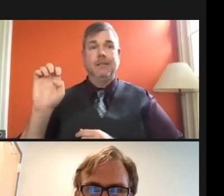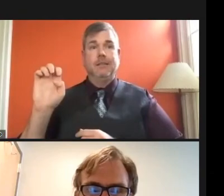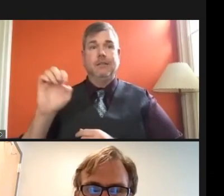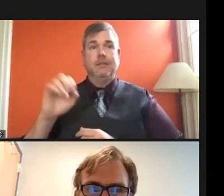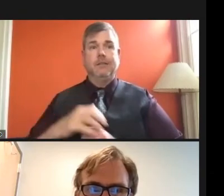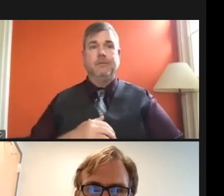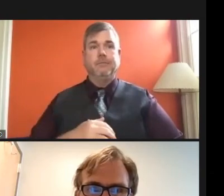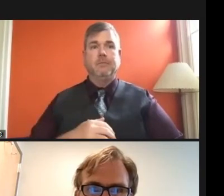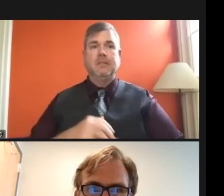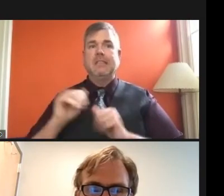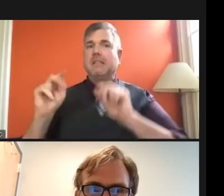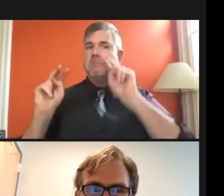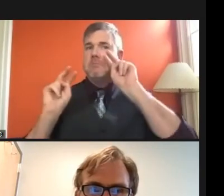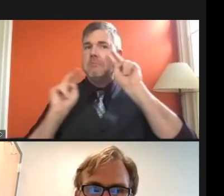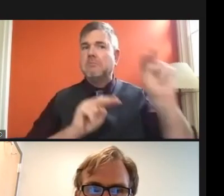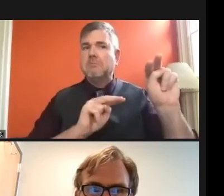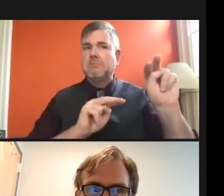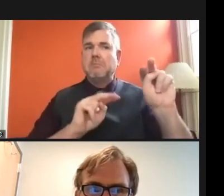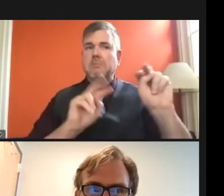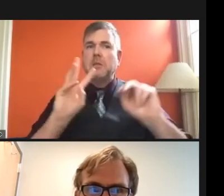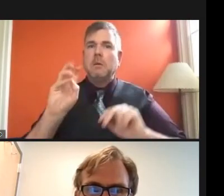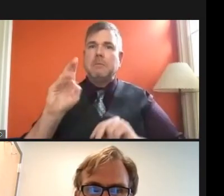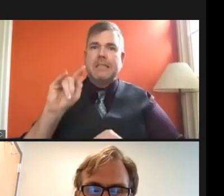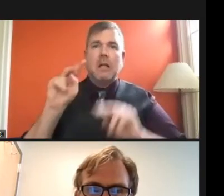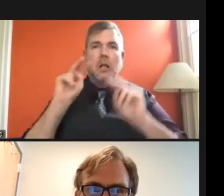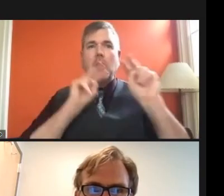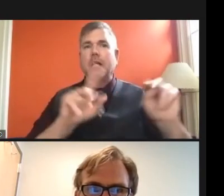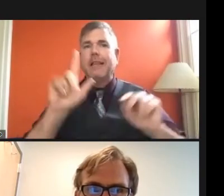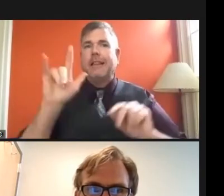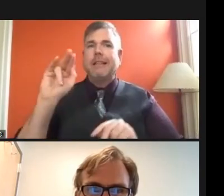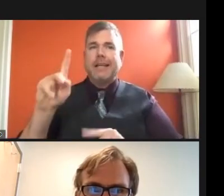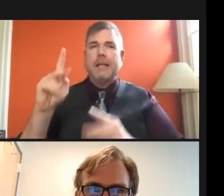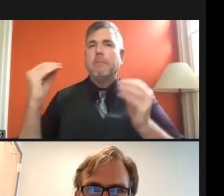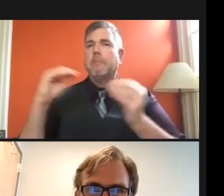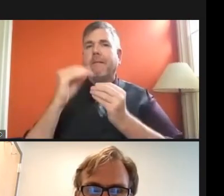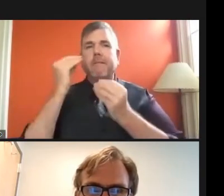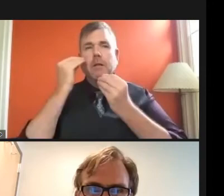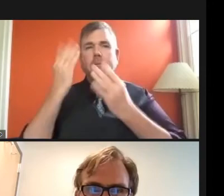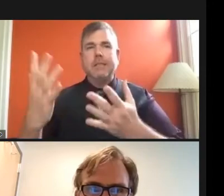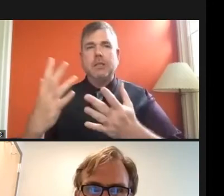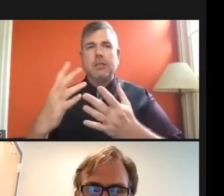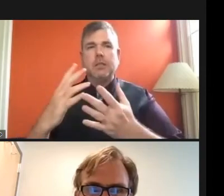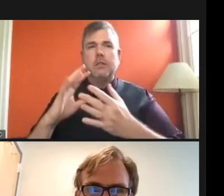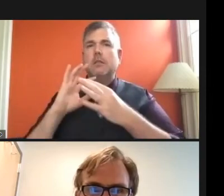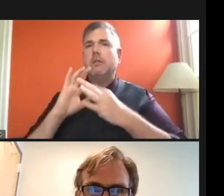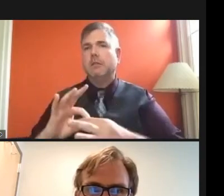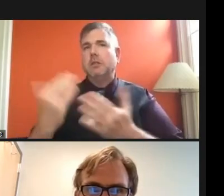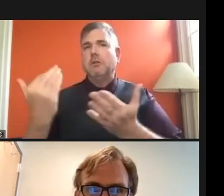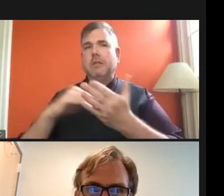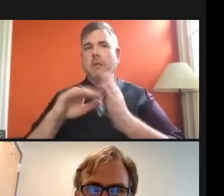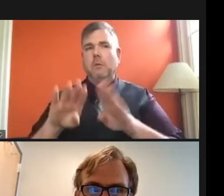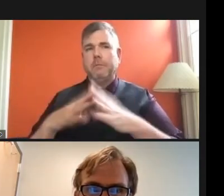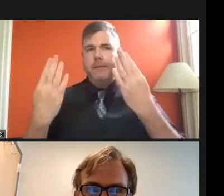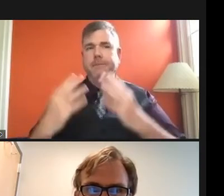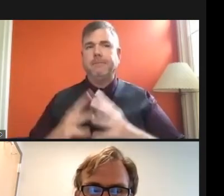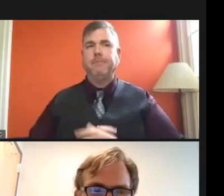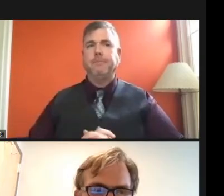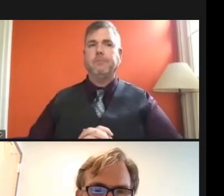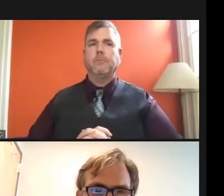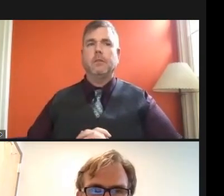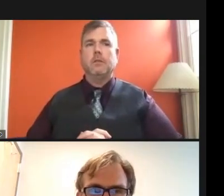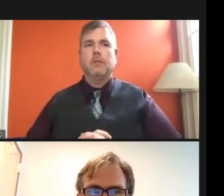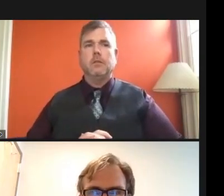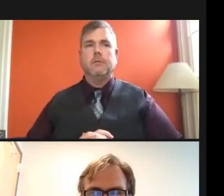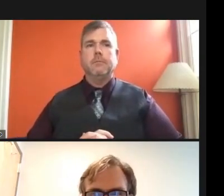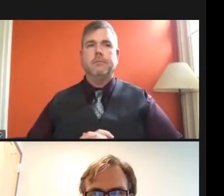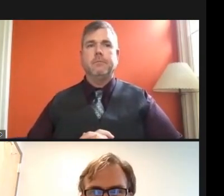guidelines that have been issued for reopening. So that's another resource for all of our viewers. Well, I think we have one more question, or time for